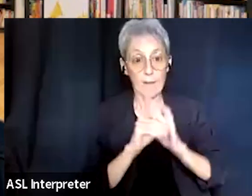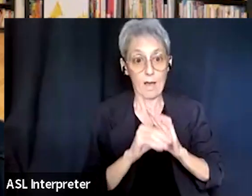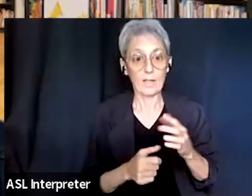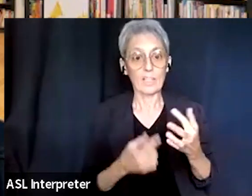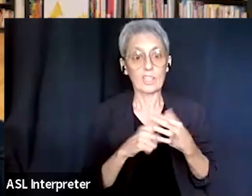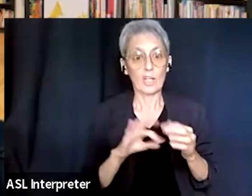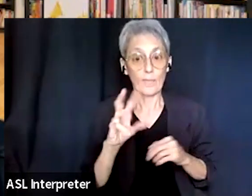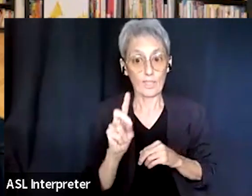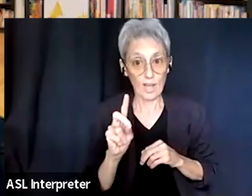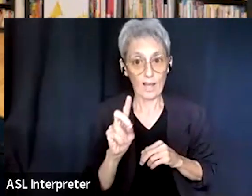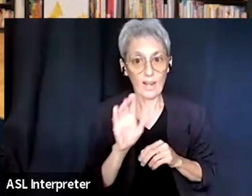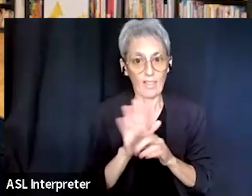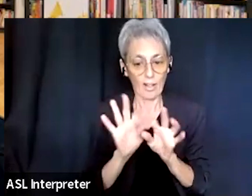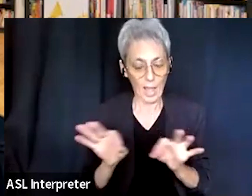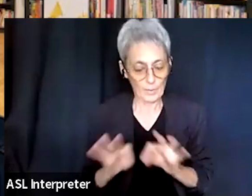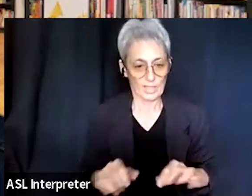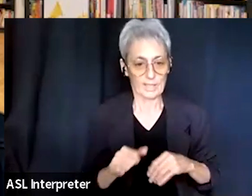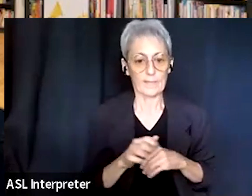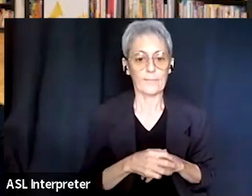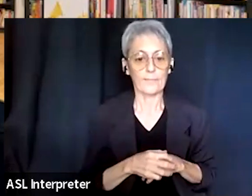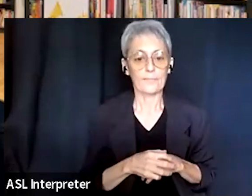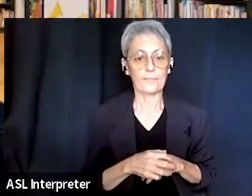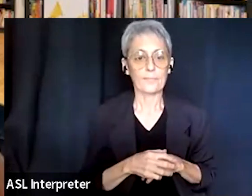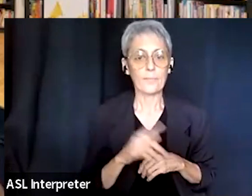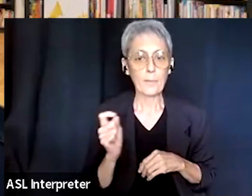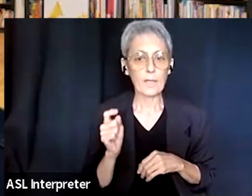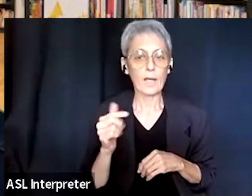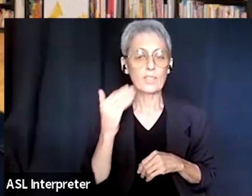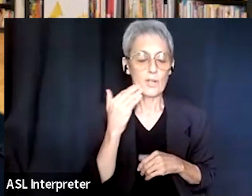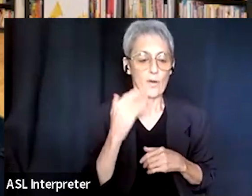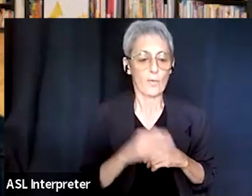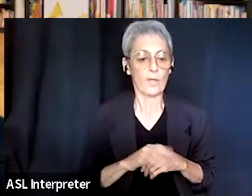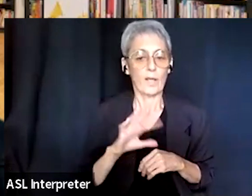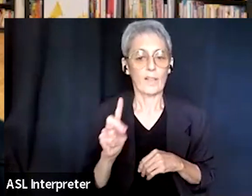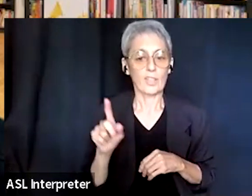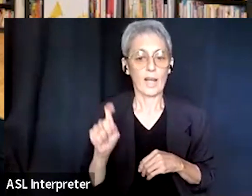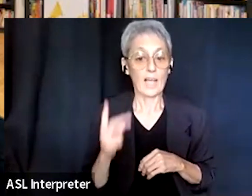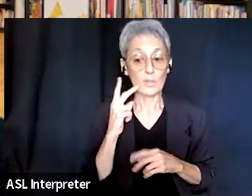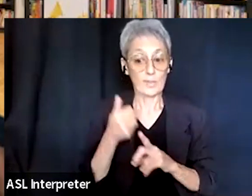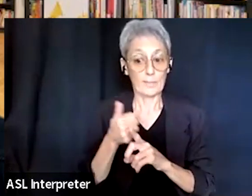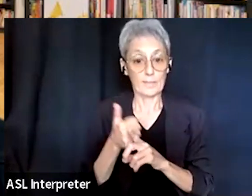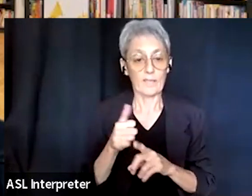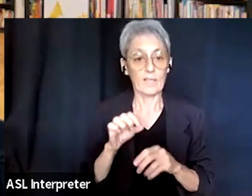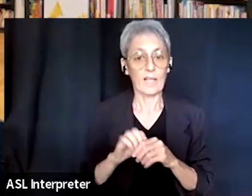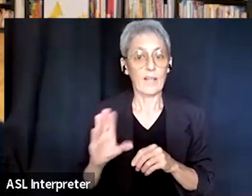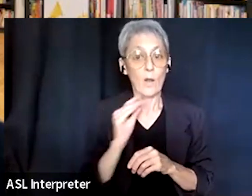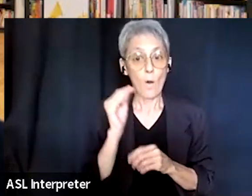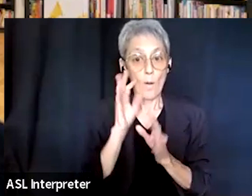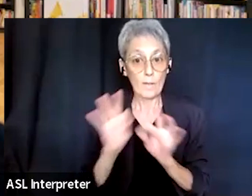and their languages, because, you know, the child has to see themselves in their home language and their first